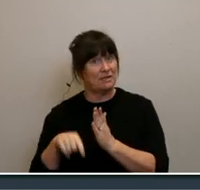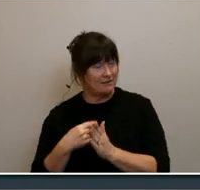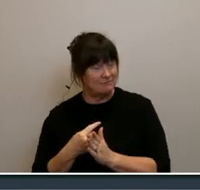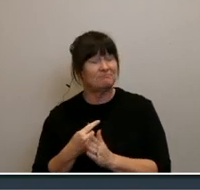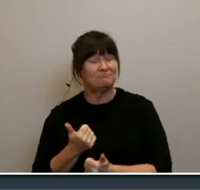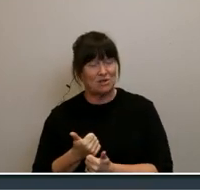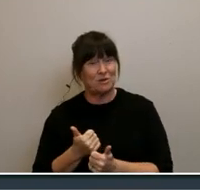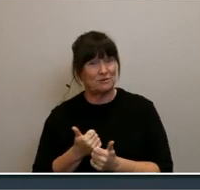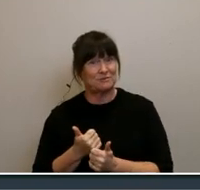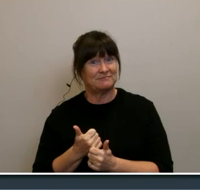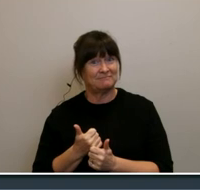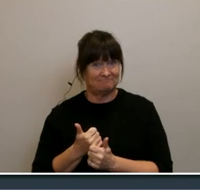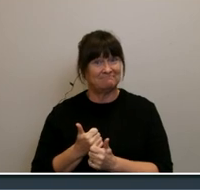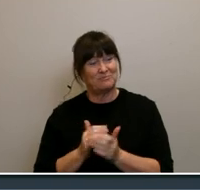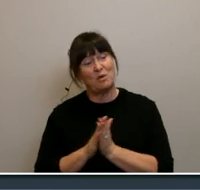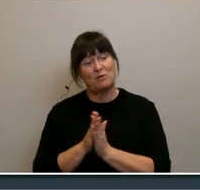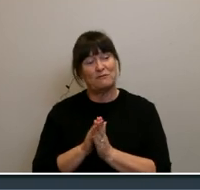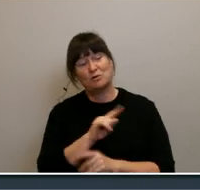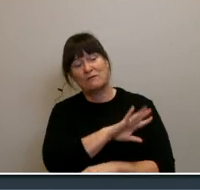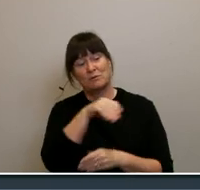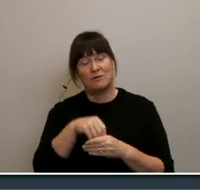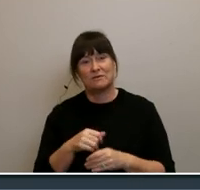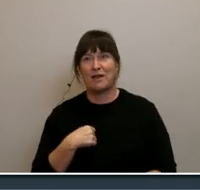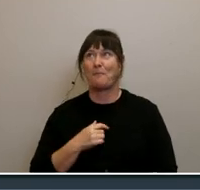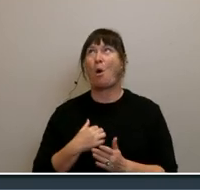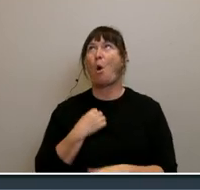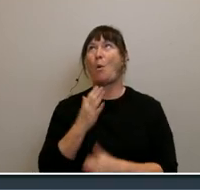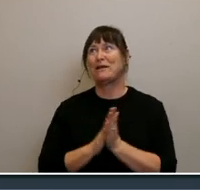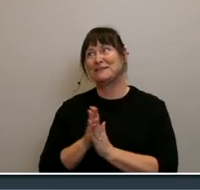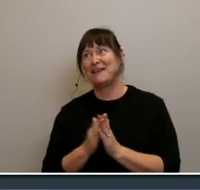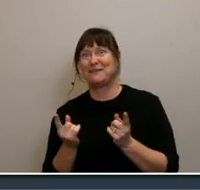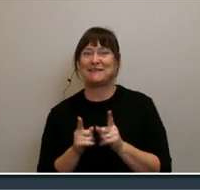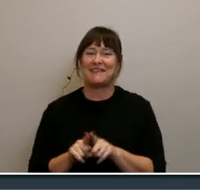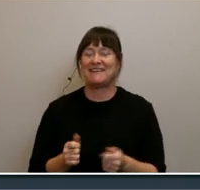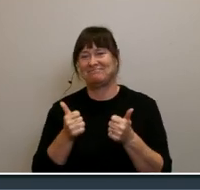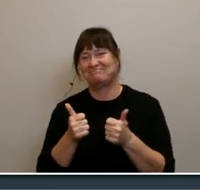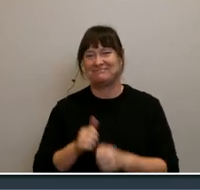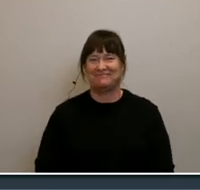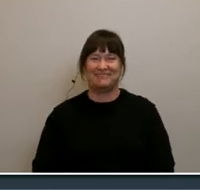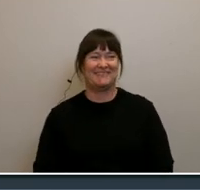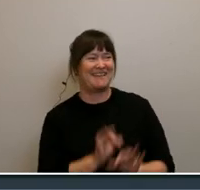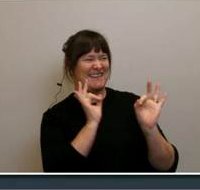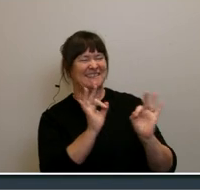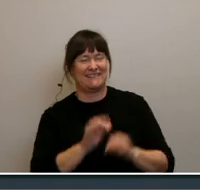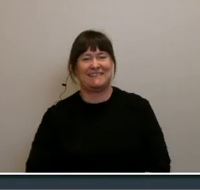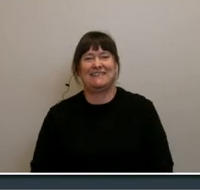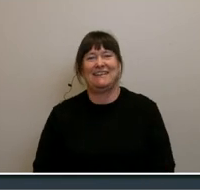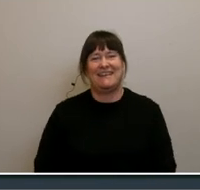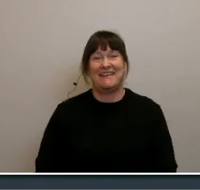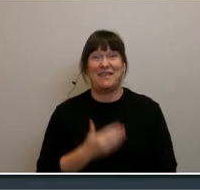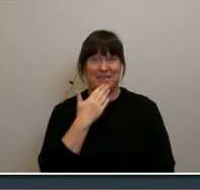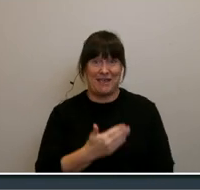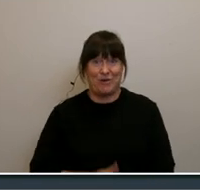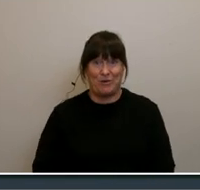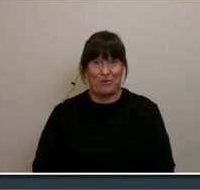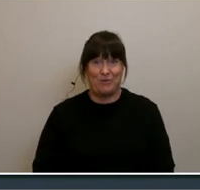we're doing. So we're looking forward to having you involved in that. I'm always keen on stuff like this. Excellent. Thank